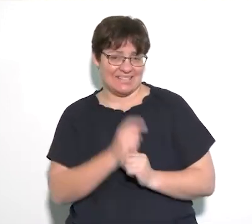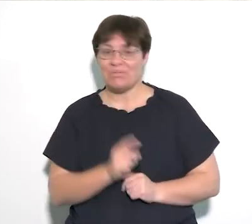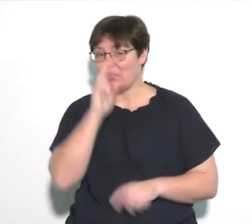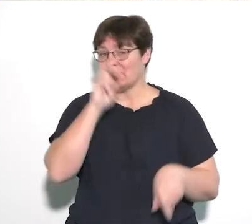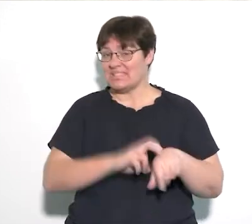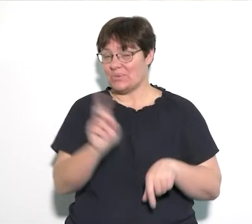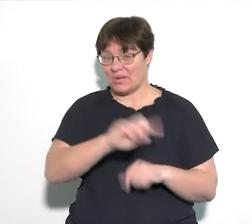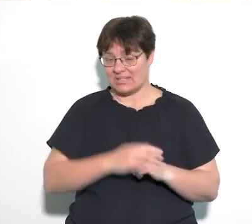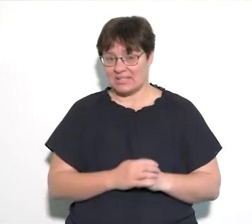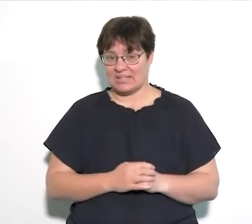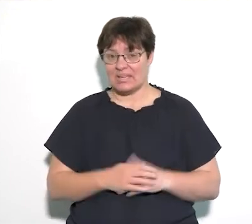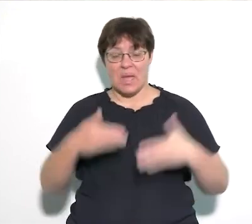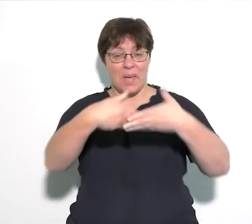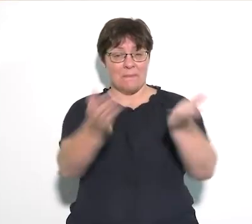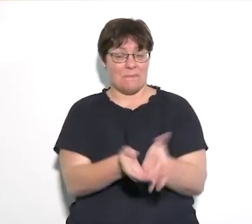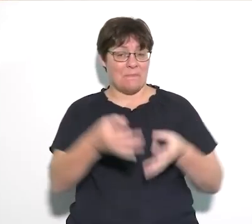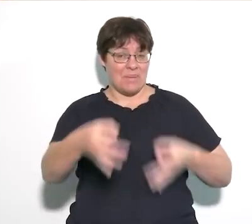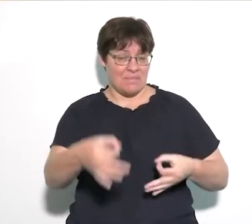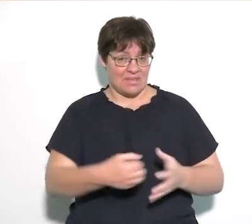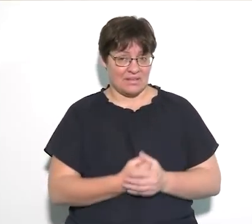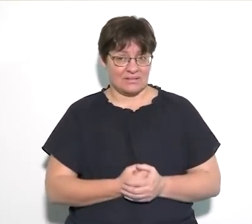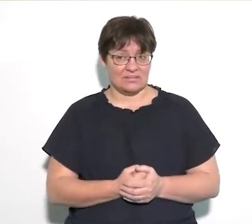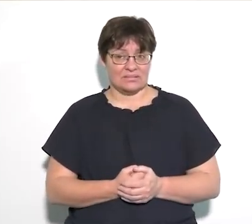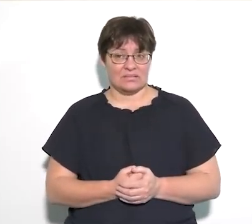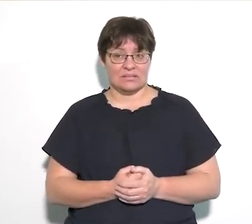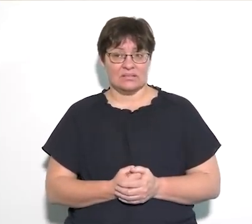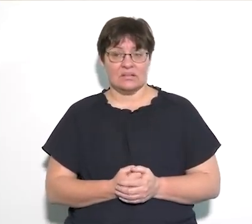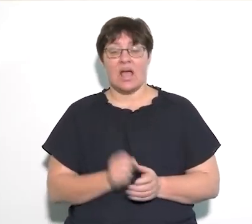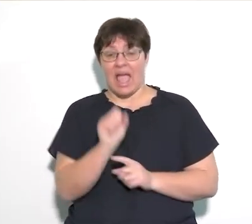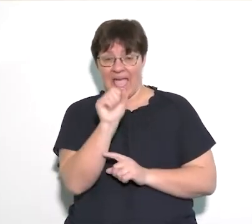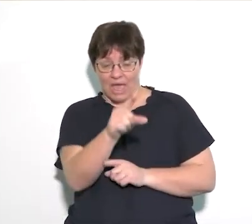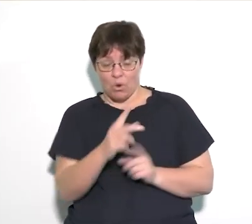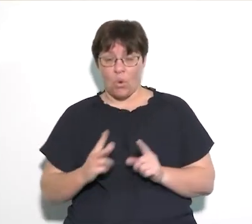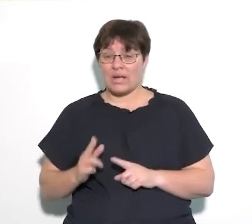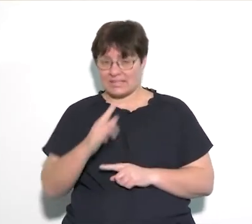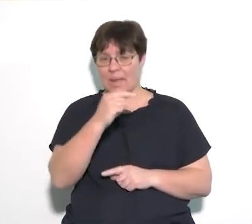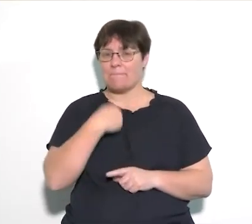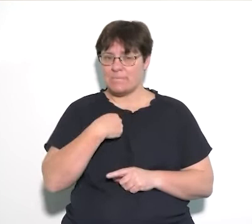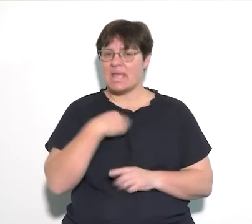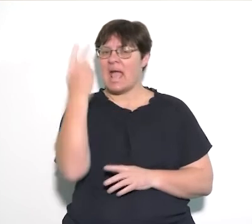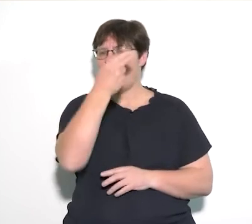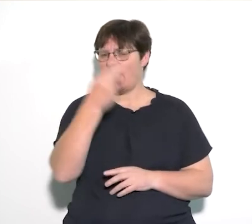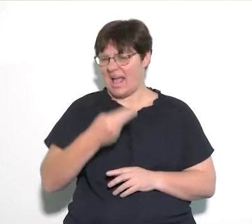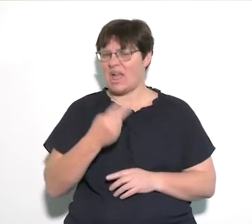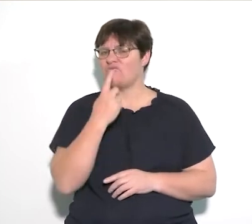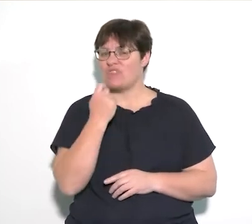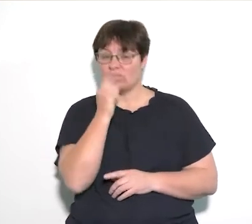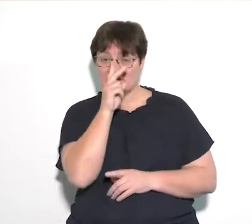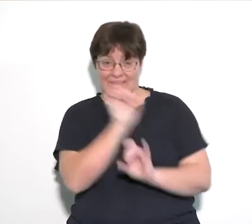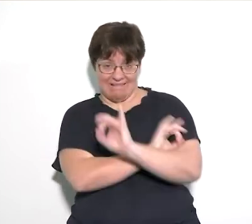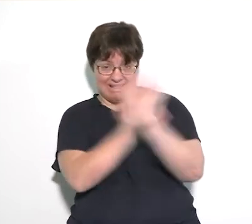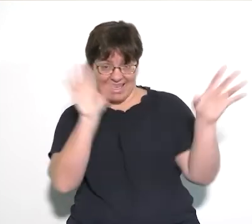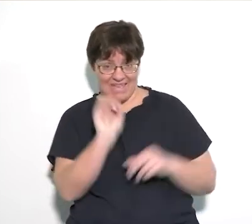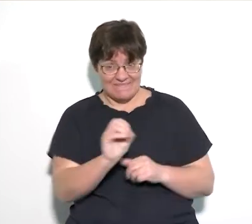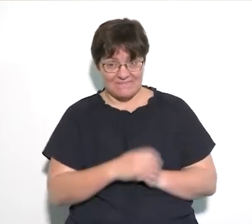make. Here's what you'll need. A paper plate, a cutout arrow. I've just colored it in red so you can